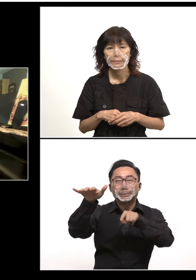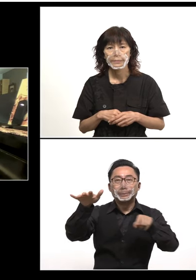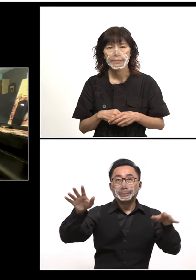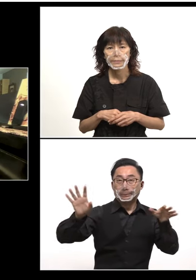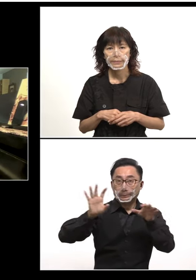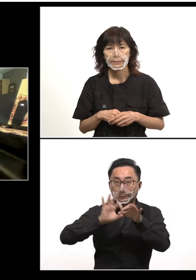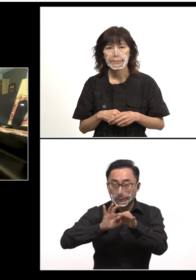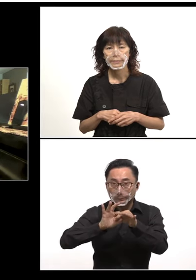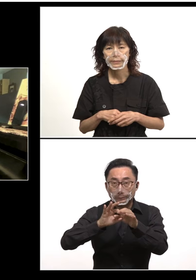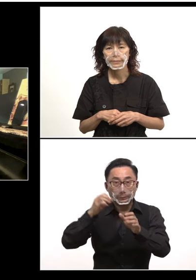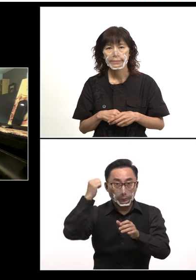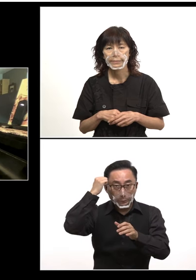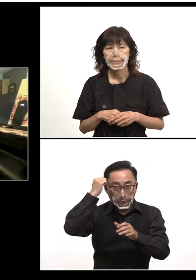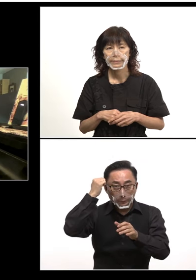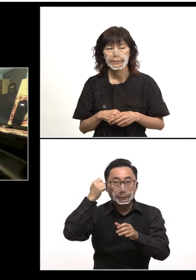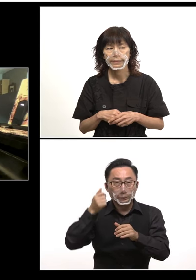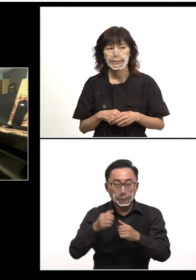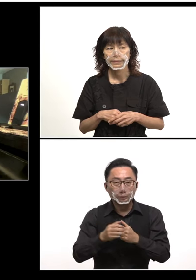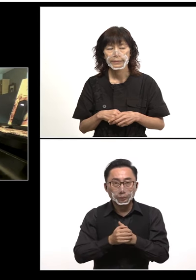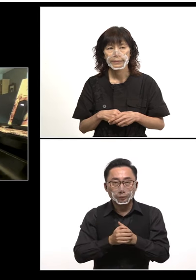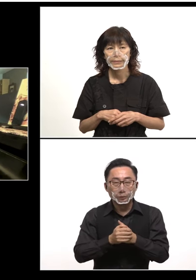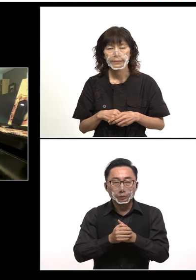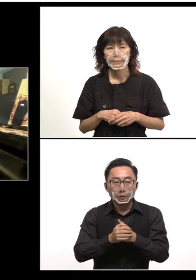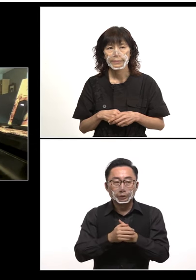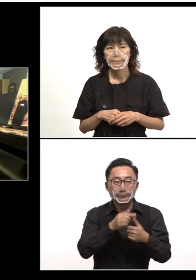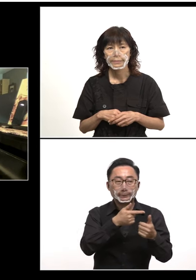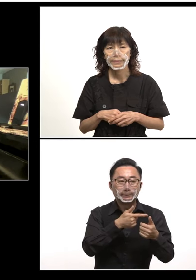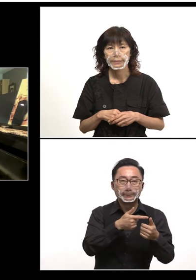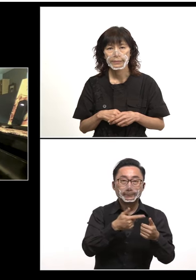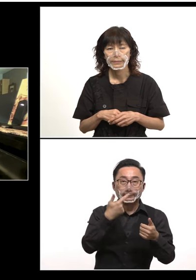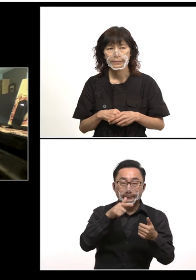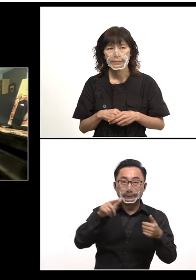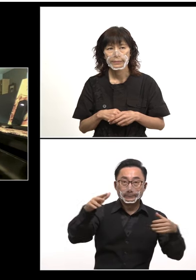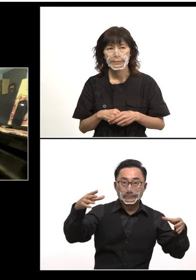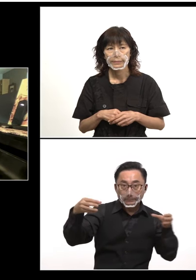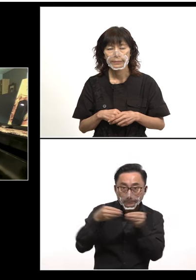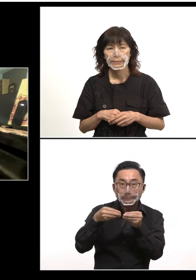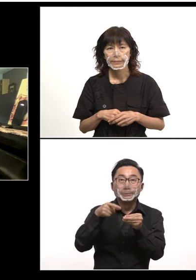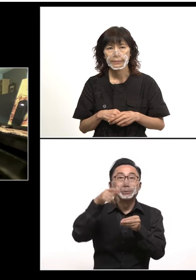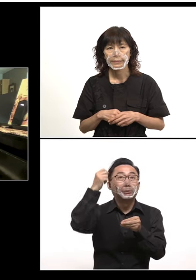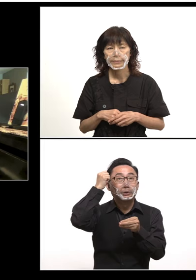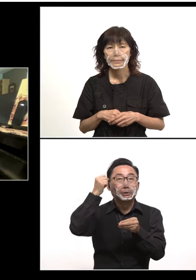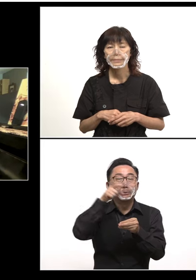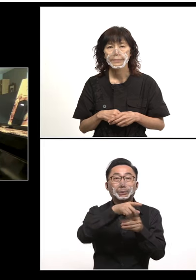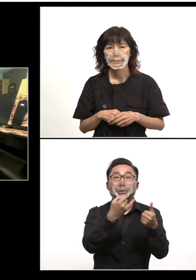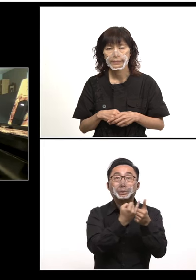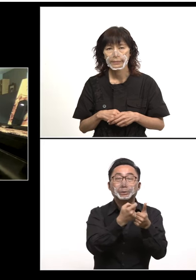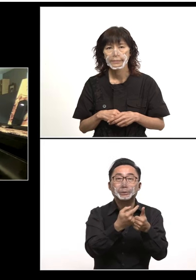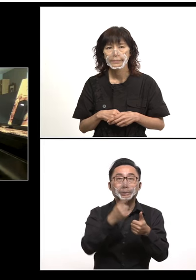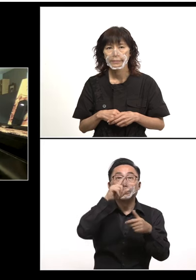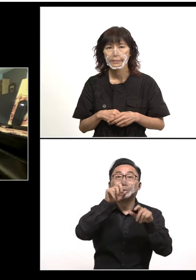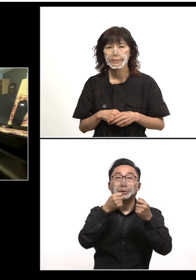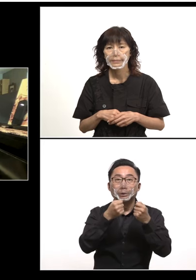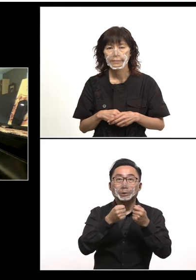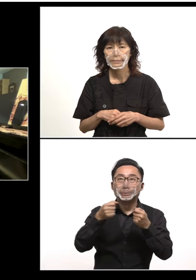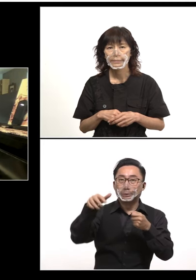that in the beginning can be very difficult. But if a student is used to doing that, it becomes natural. And to me, this